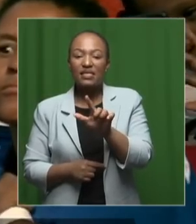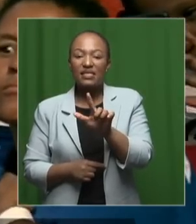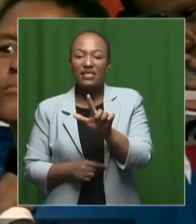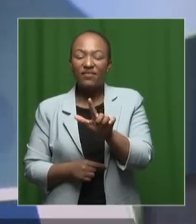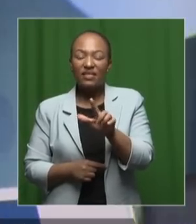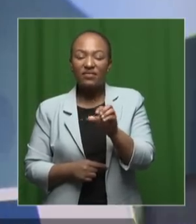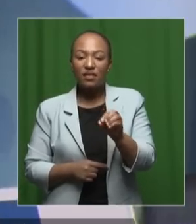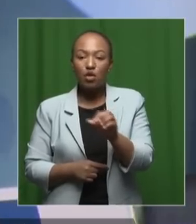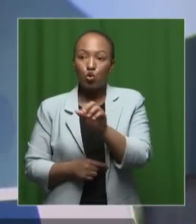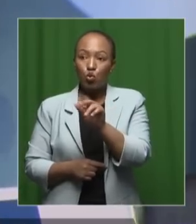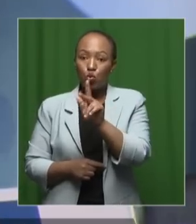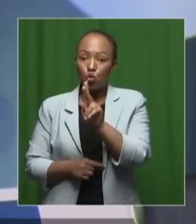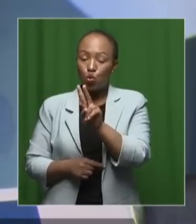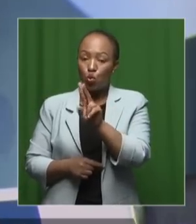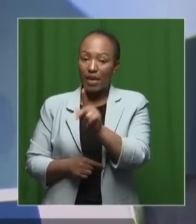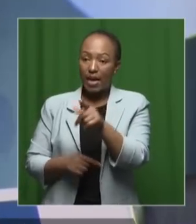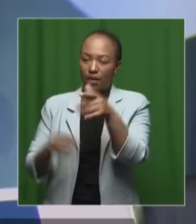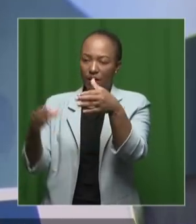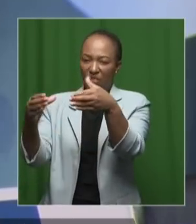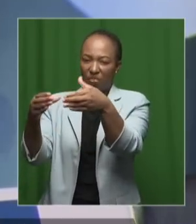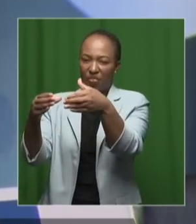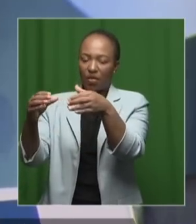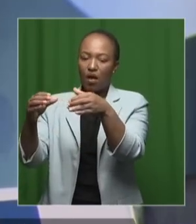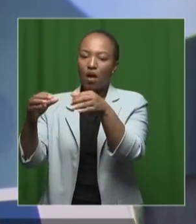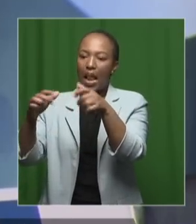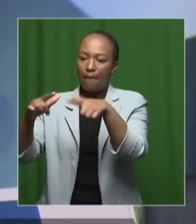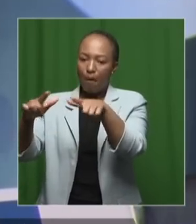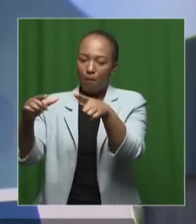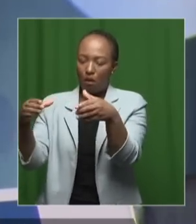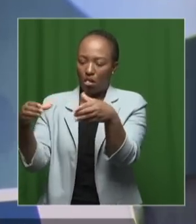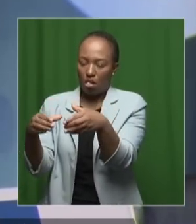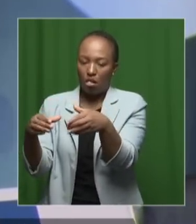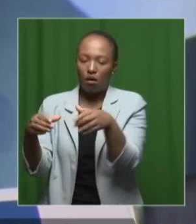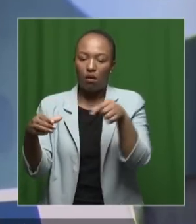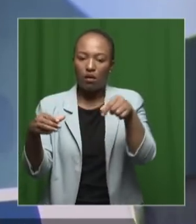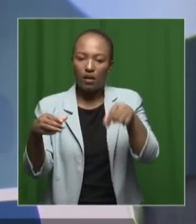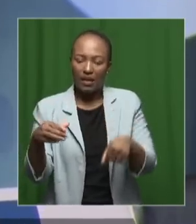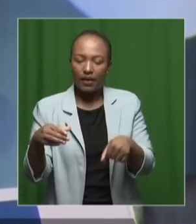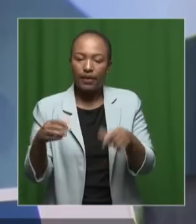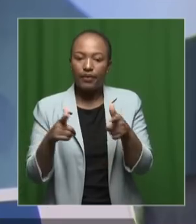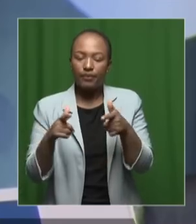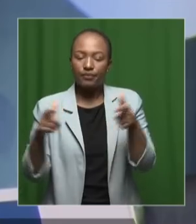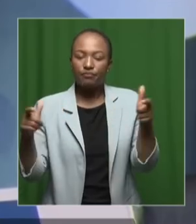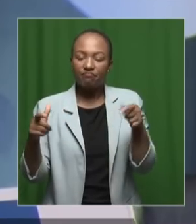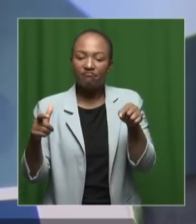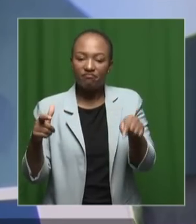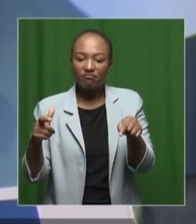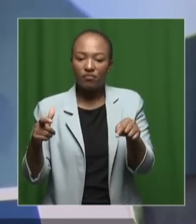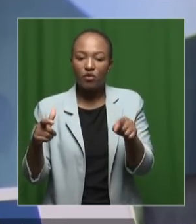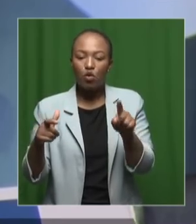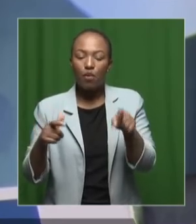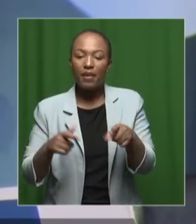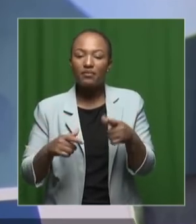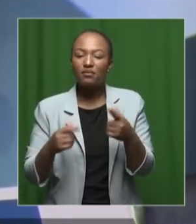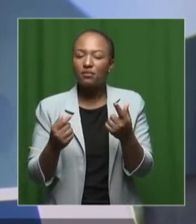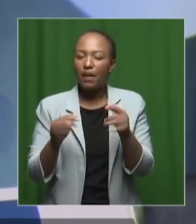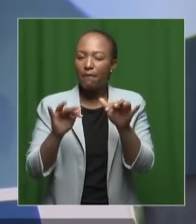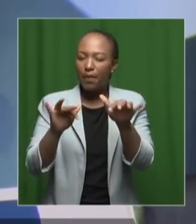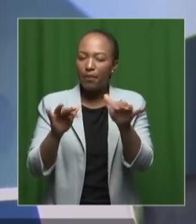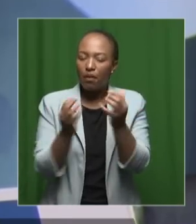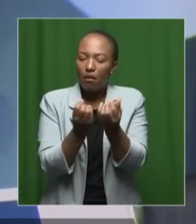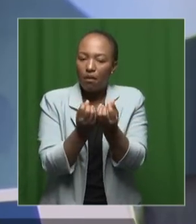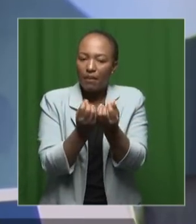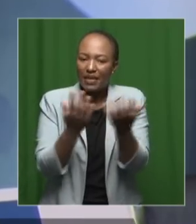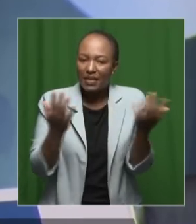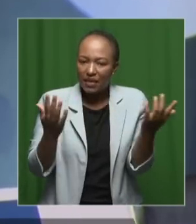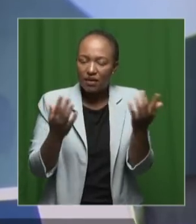of Limpopo. So with this free trade agreement, and before it can happen, we need to actually get a reasonable number of